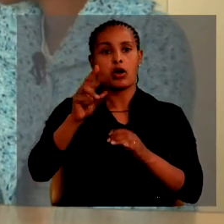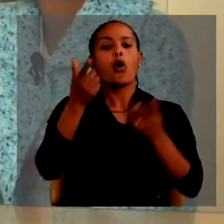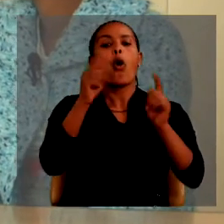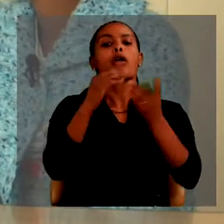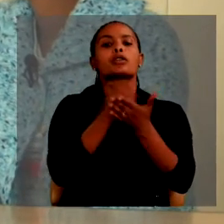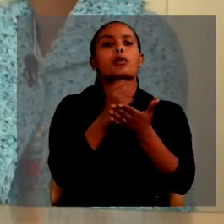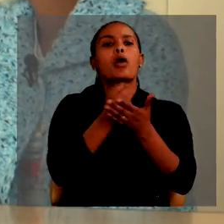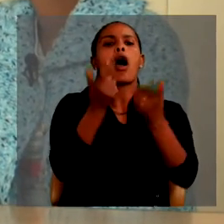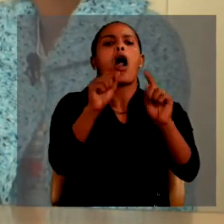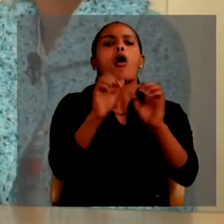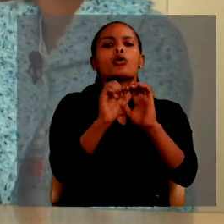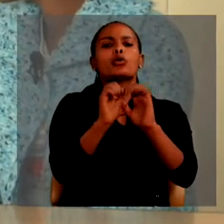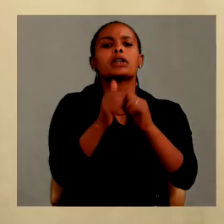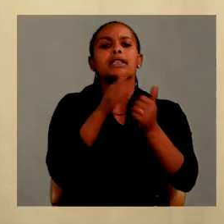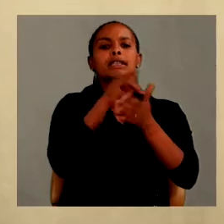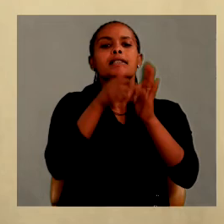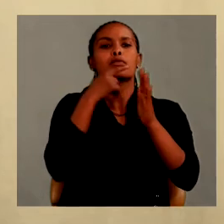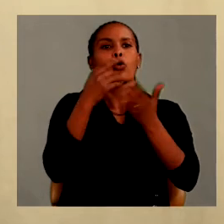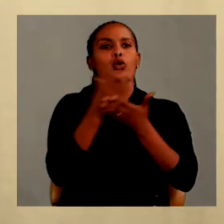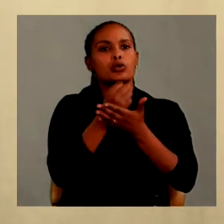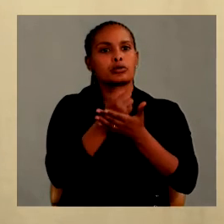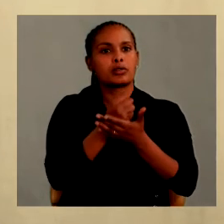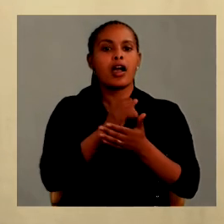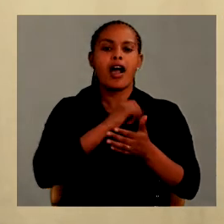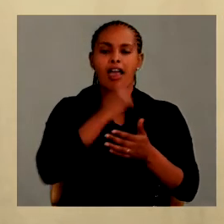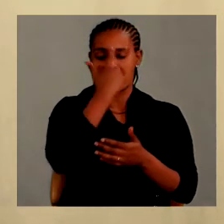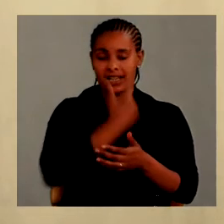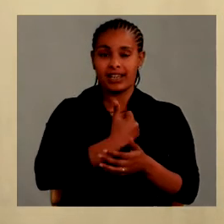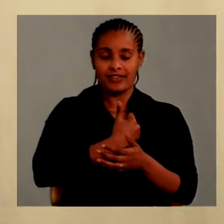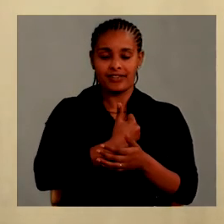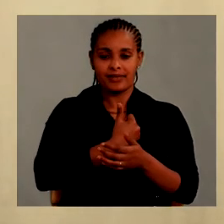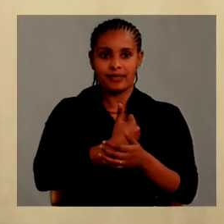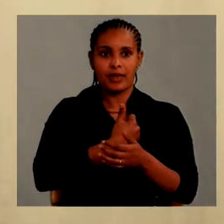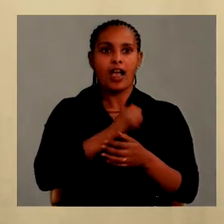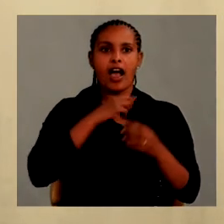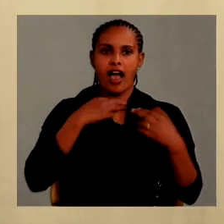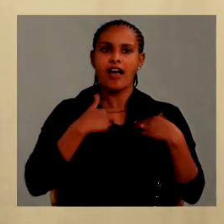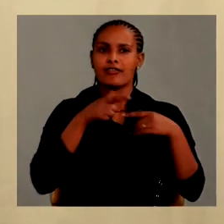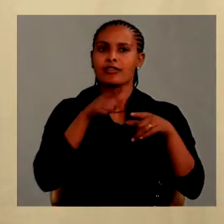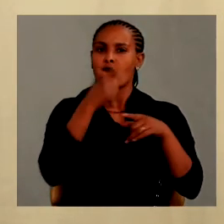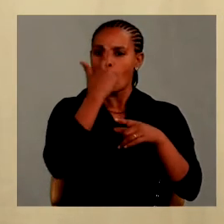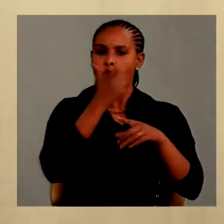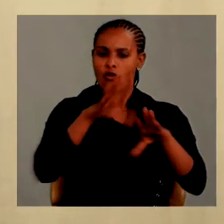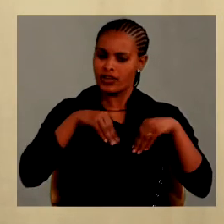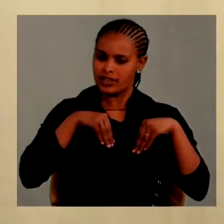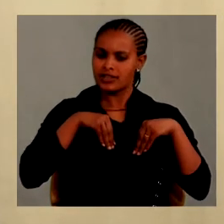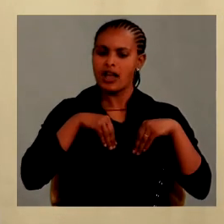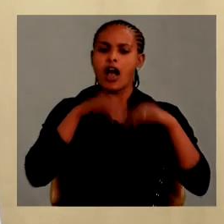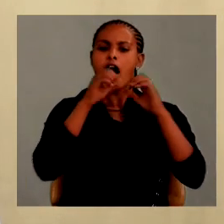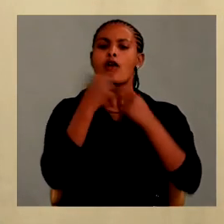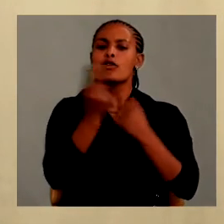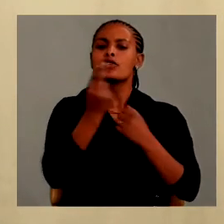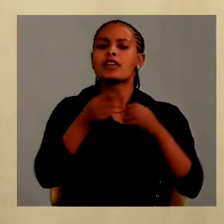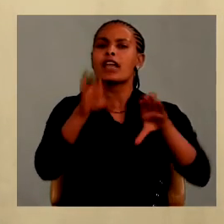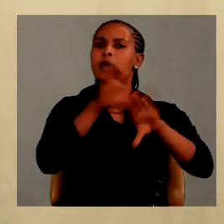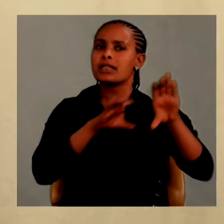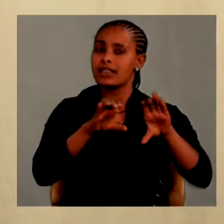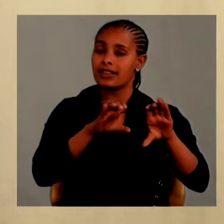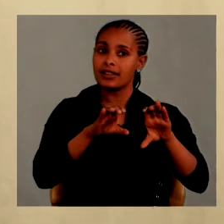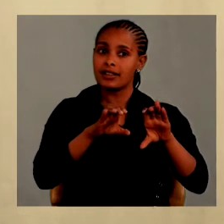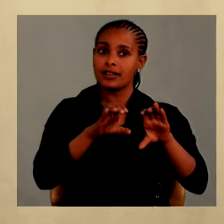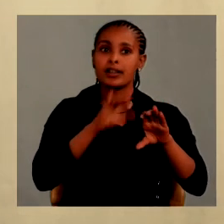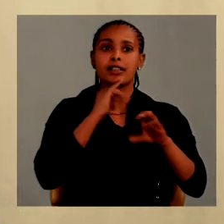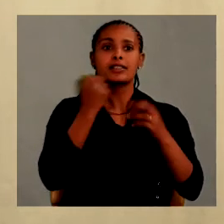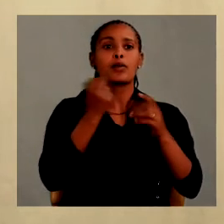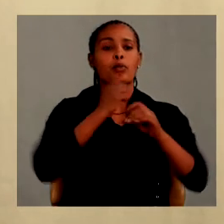is produced, how it is produced. I believe I have convinced you how useful chemistry